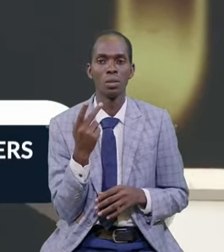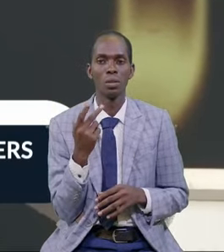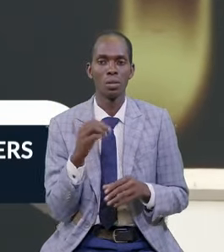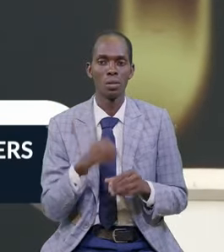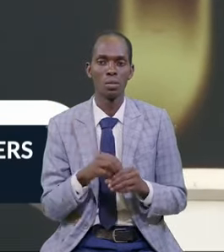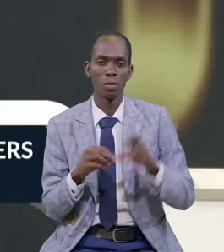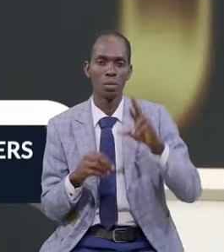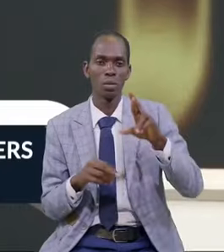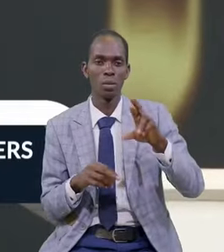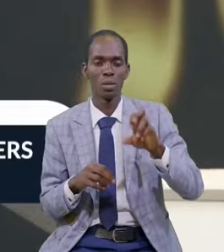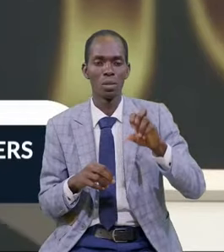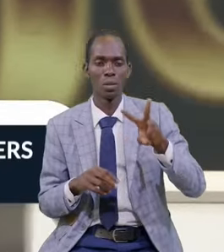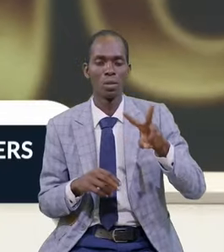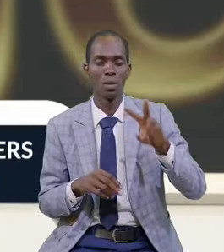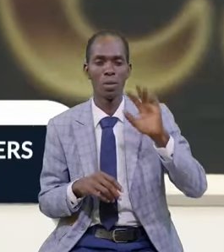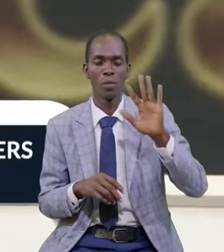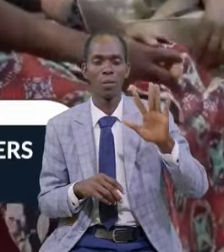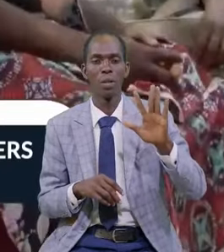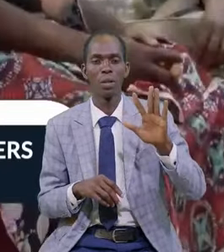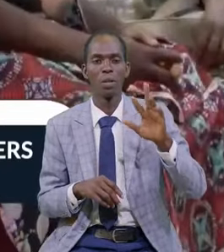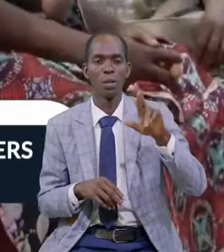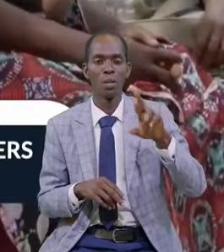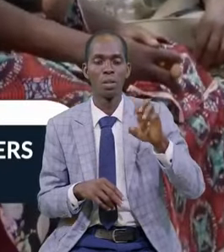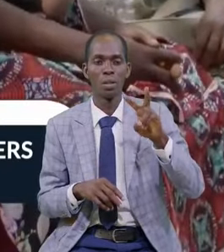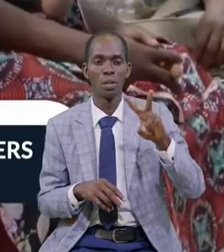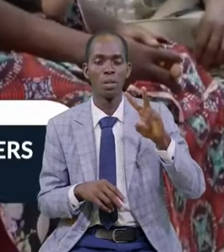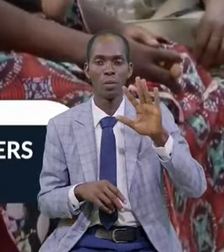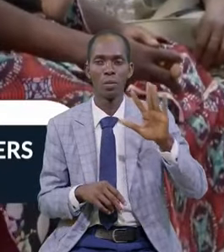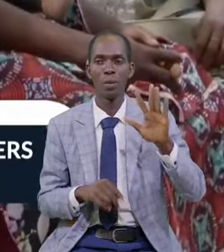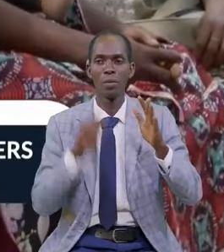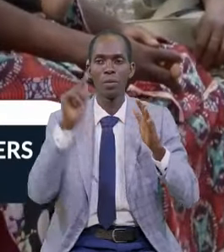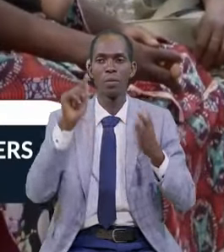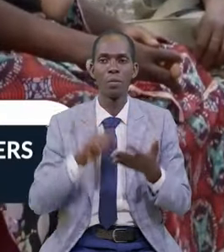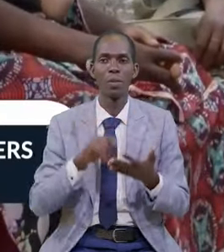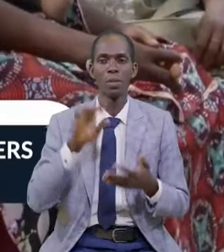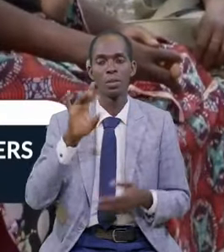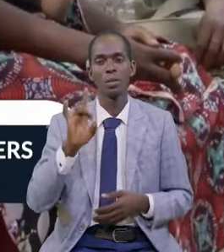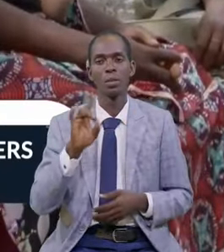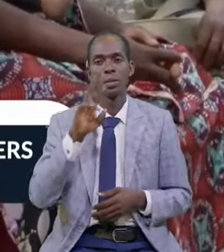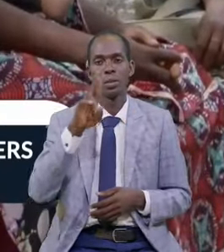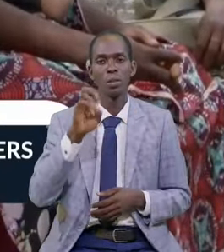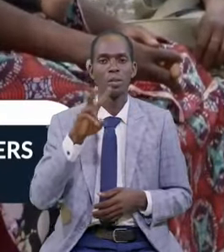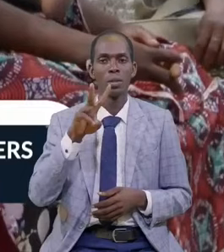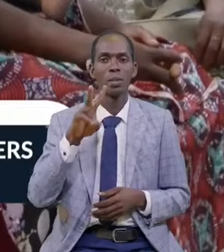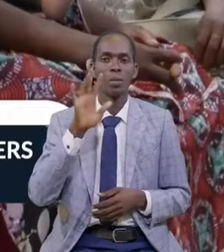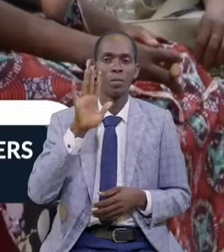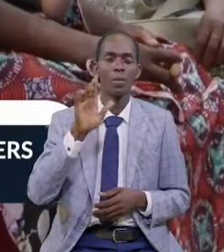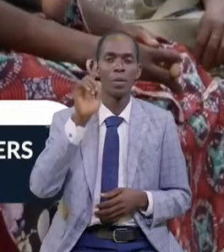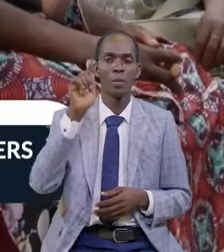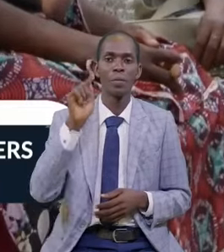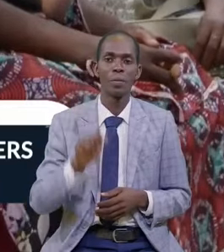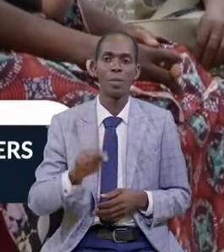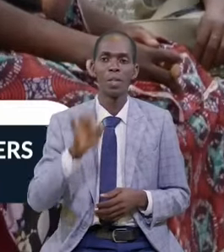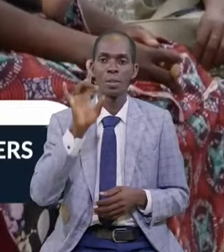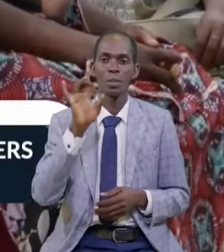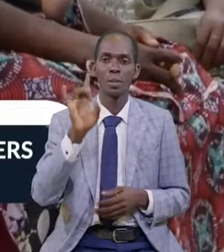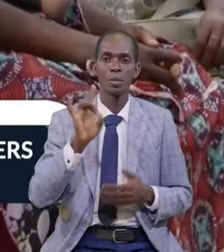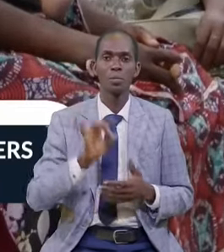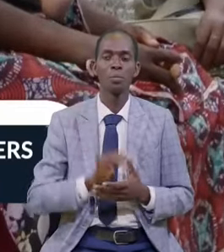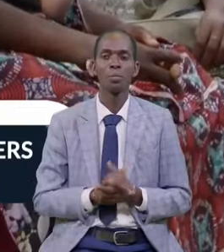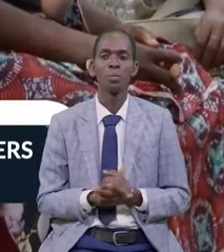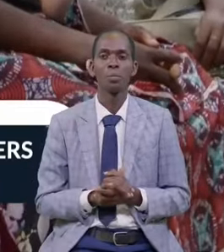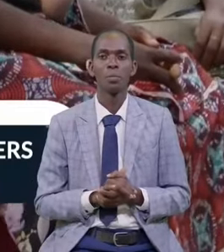chapter 5 reading from verse 8 Revelation chapter 5